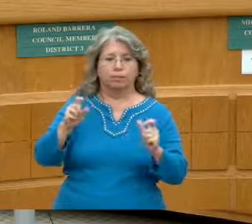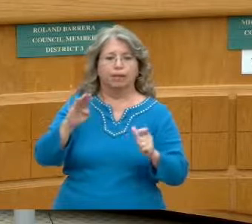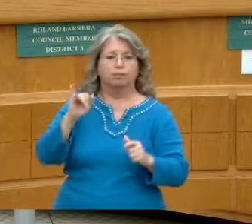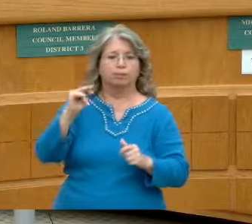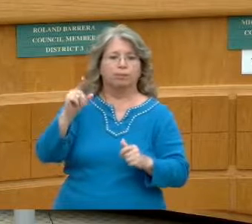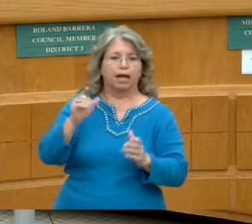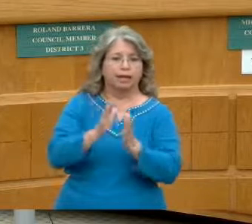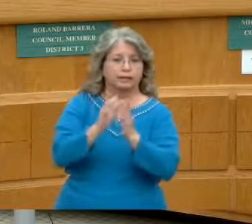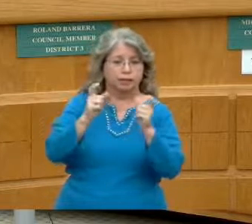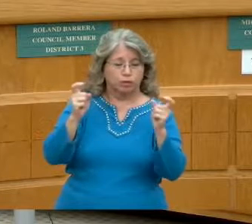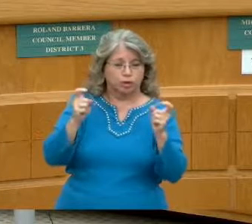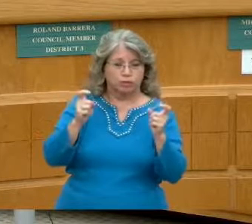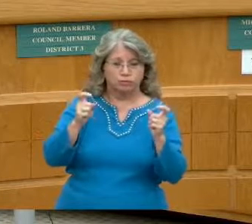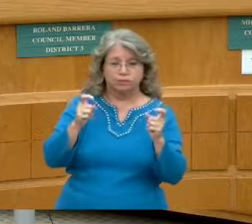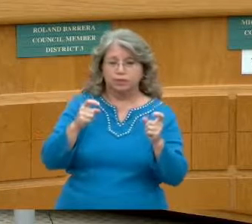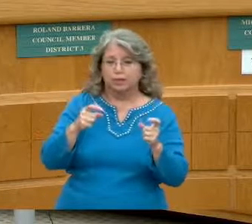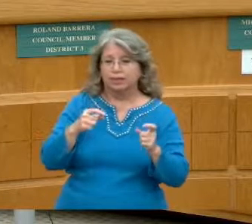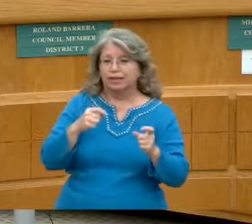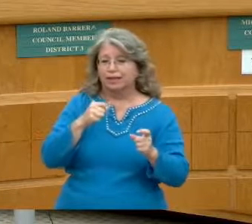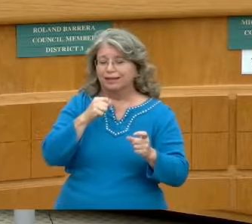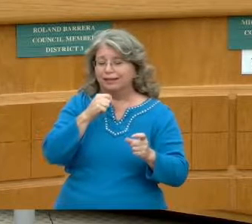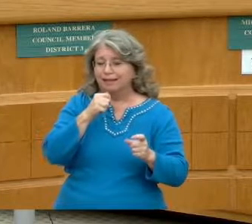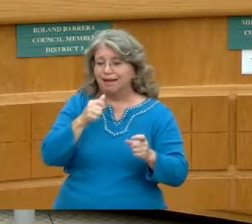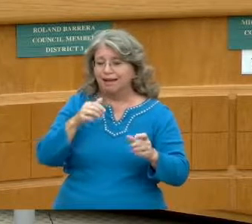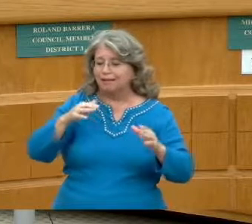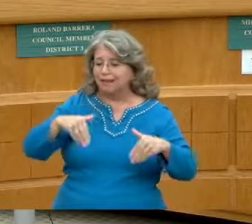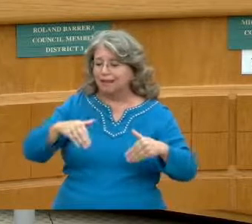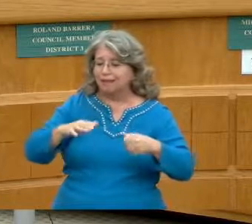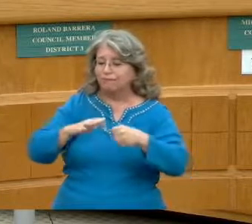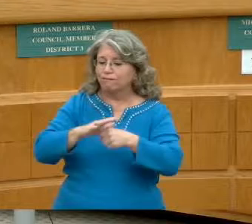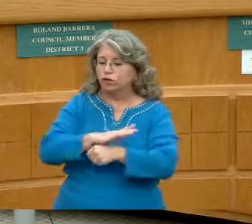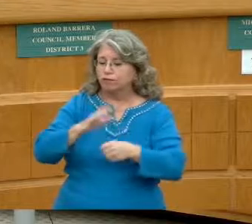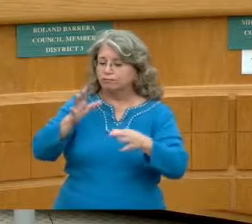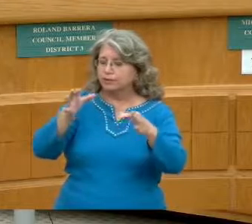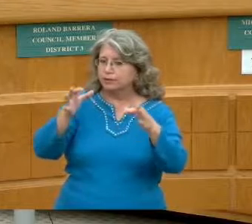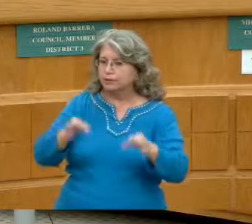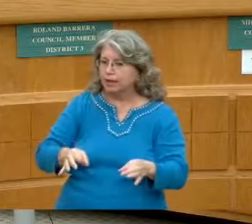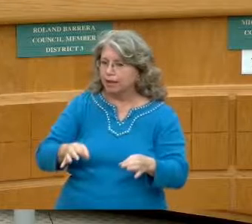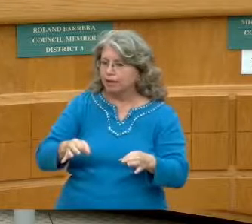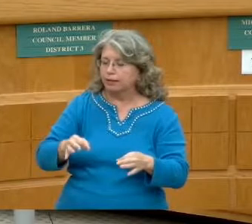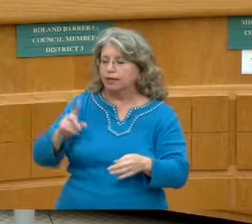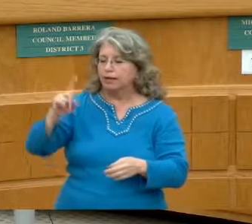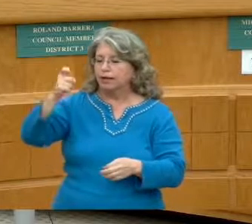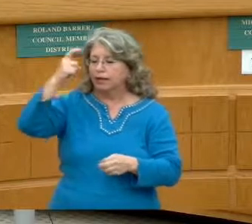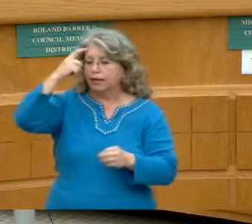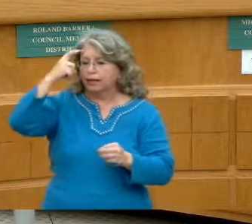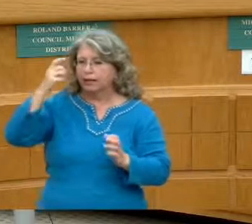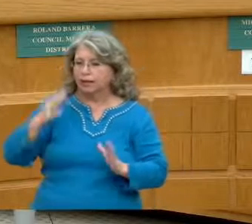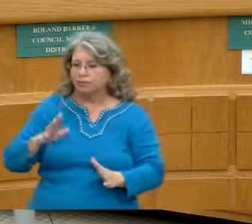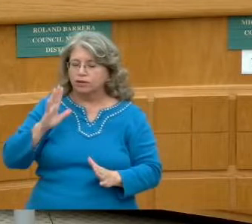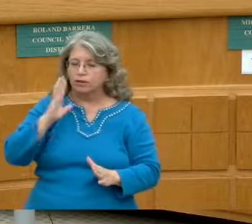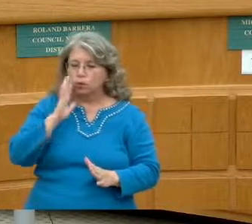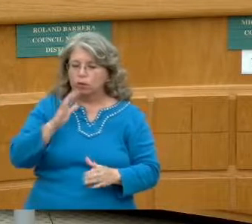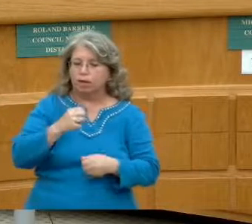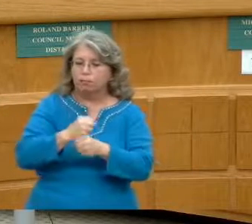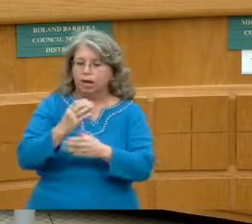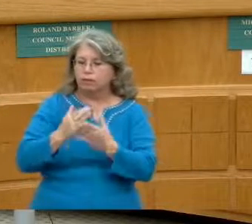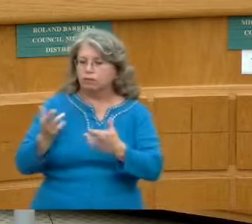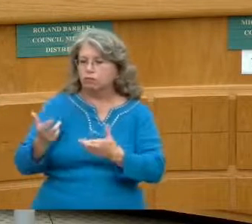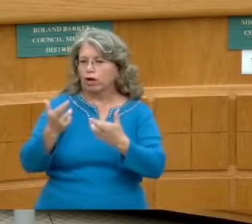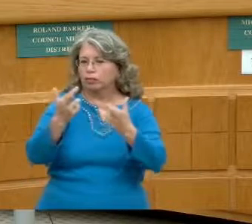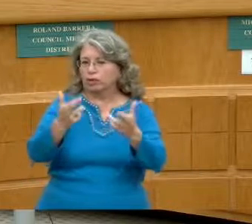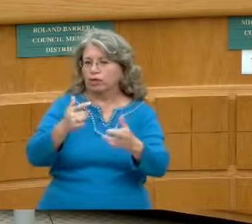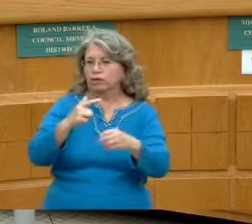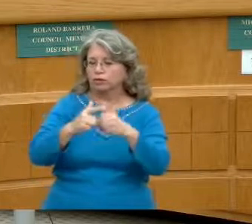Though the decision on that has not actually been made yet, and the governor referenced something about the 4th of July, and I think we'll hear in the next few days